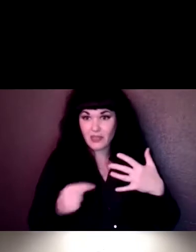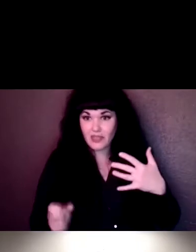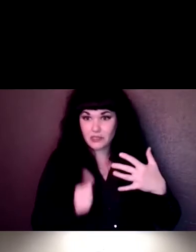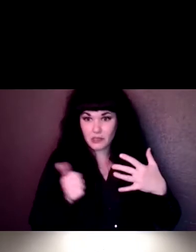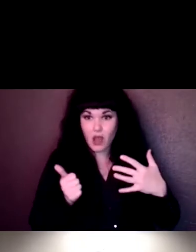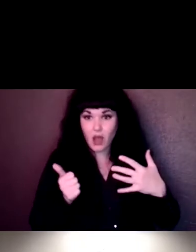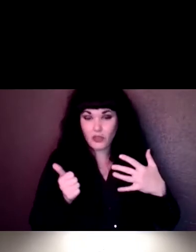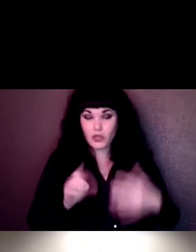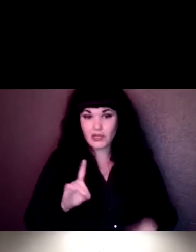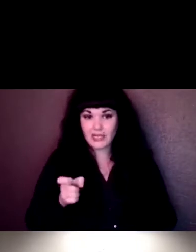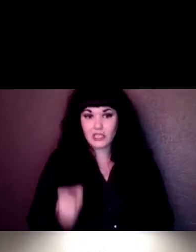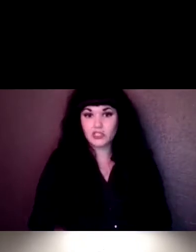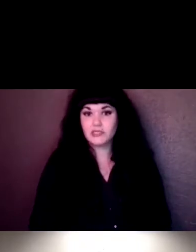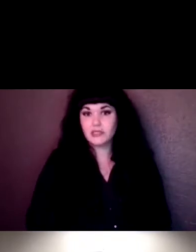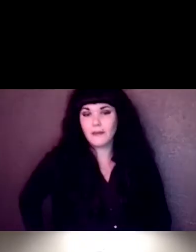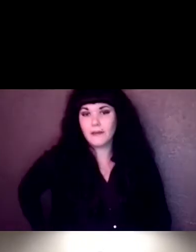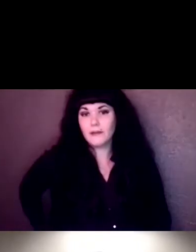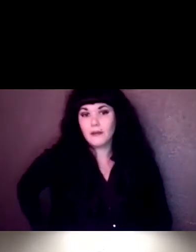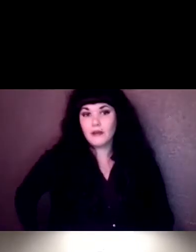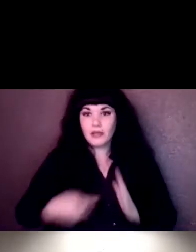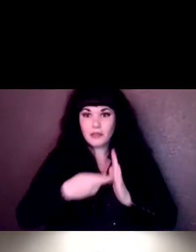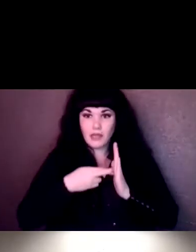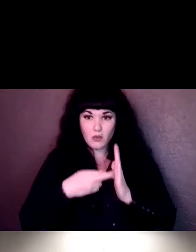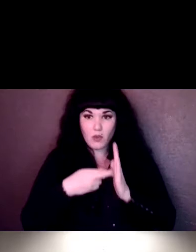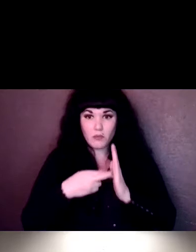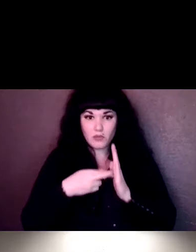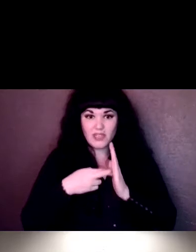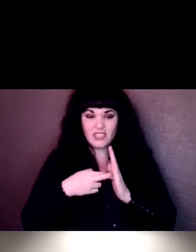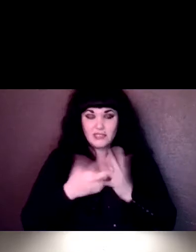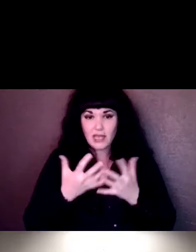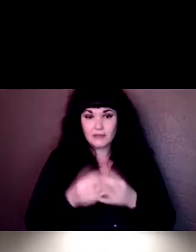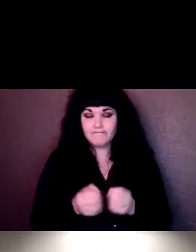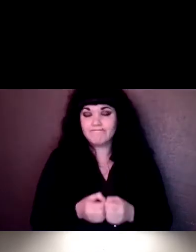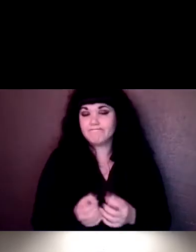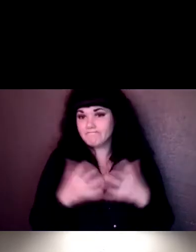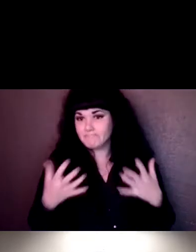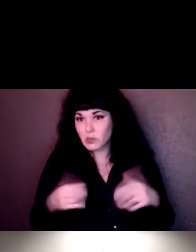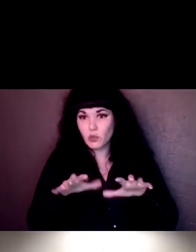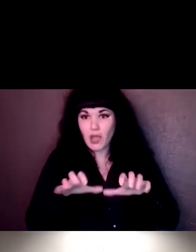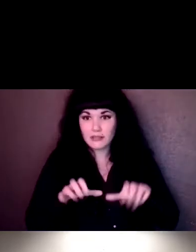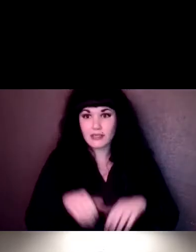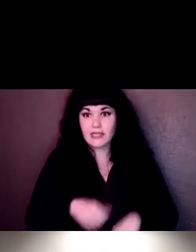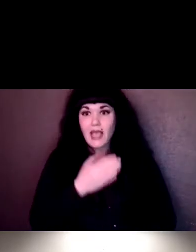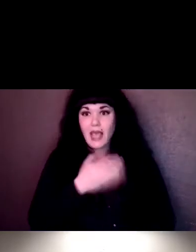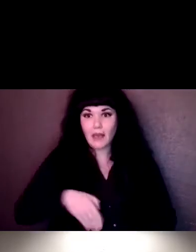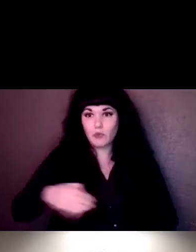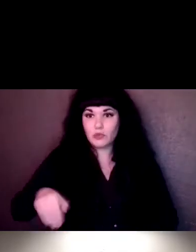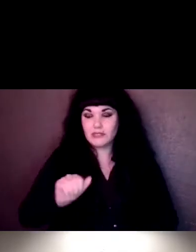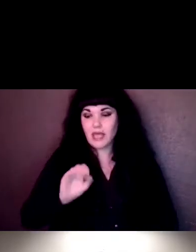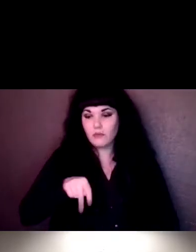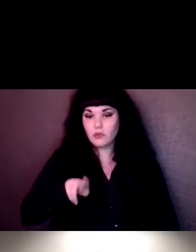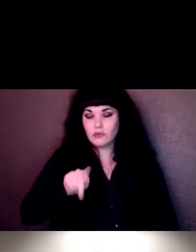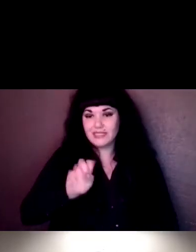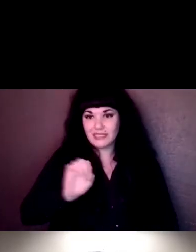they represent degrees of paralysis. Amputees in pain don't necessarily have paralysis, but